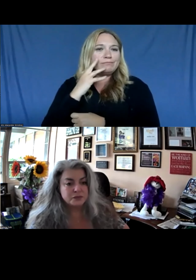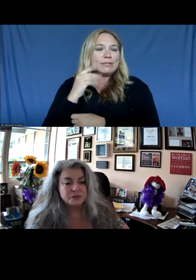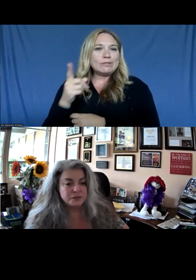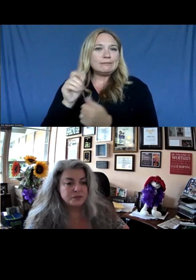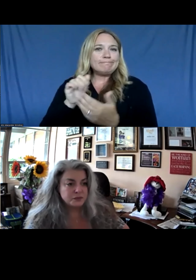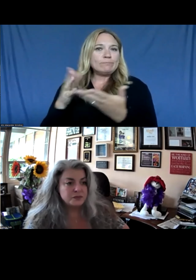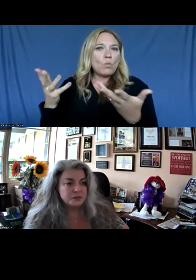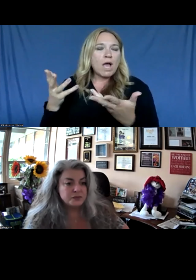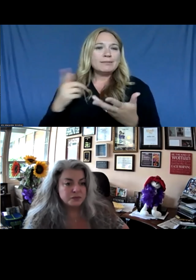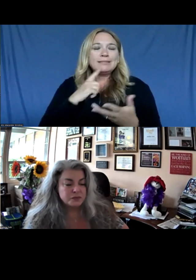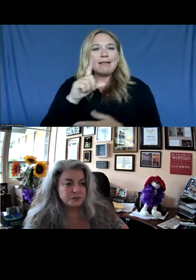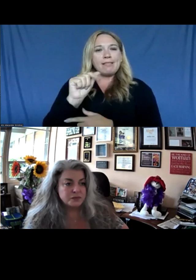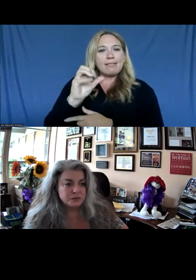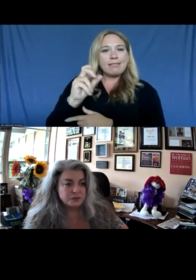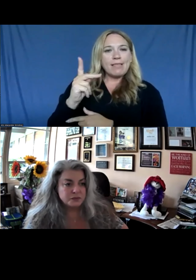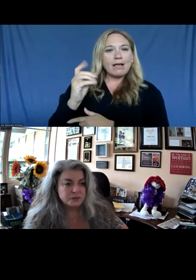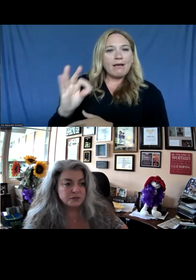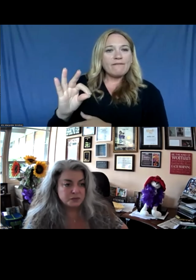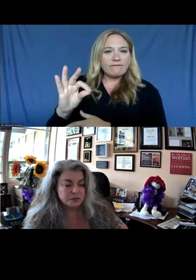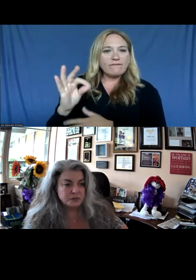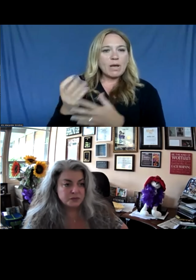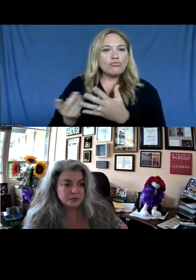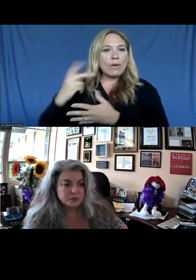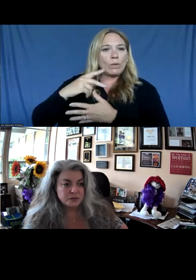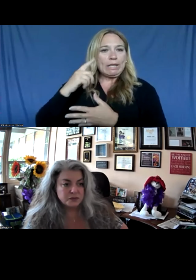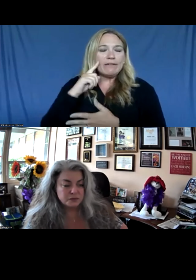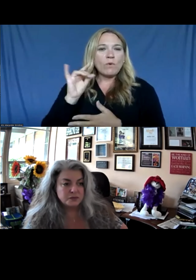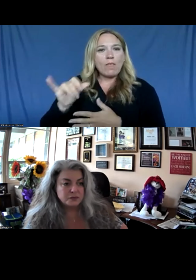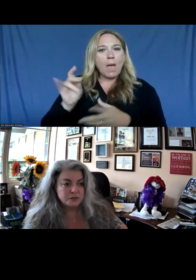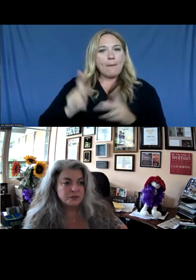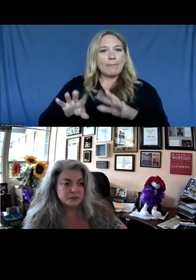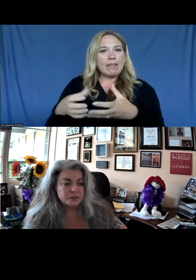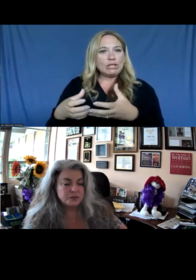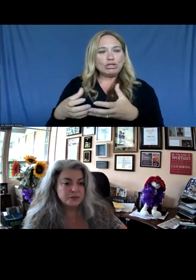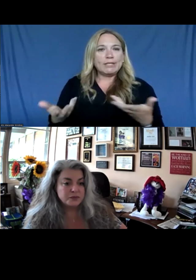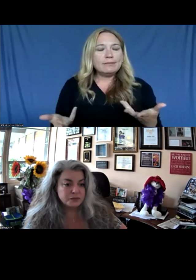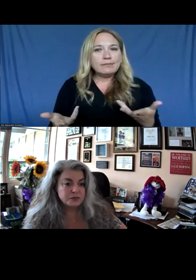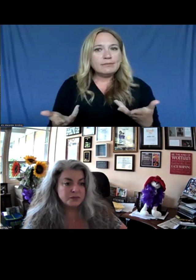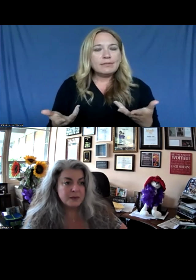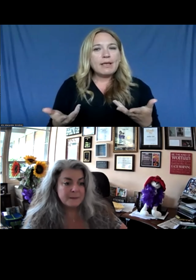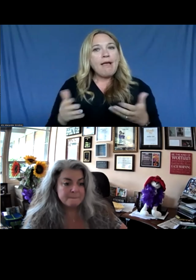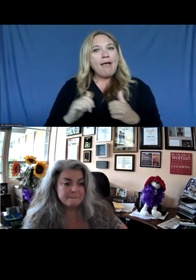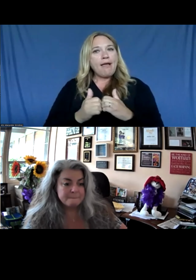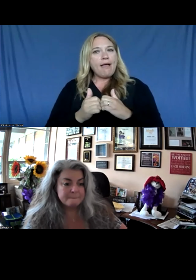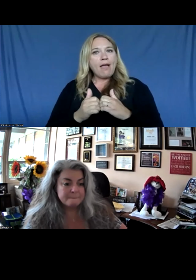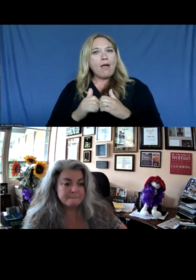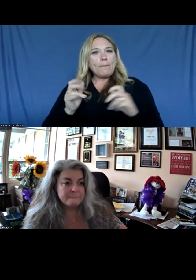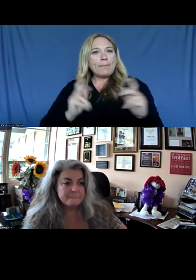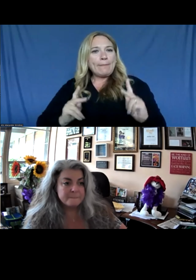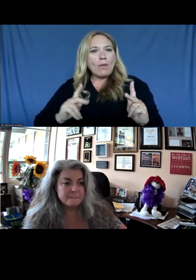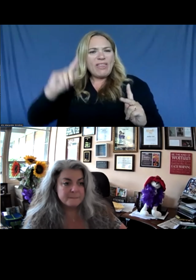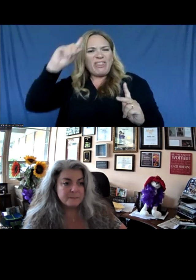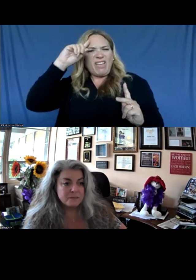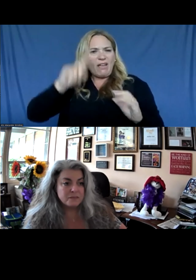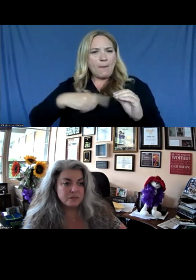of prioritization for our population that is ingrained in the way that, you know, the way that people think